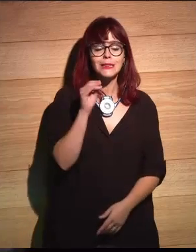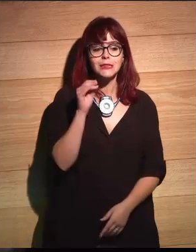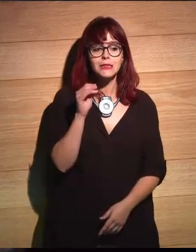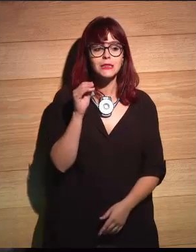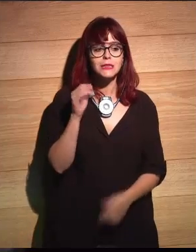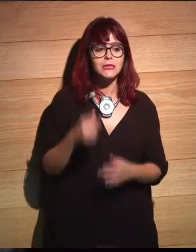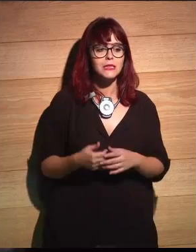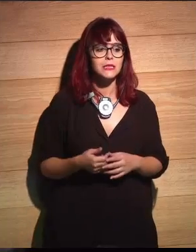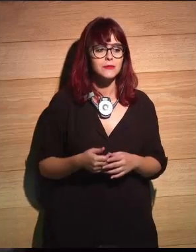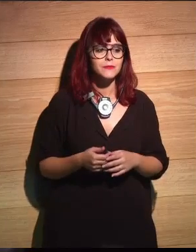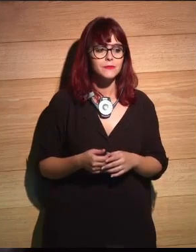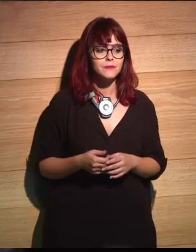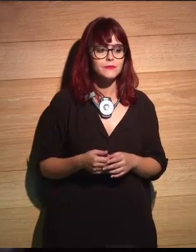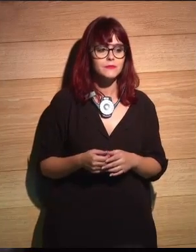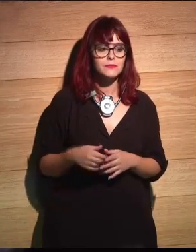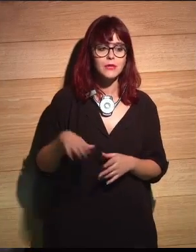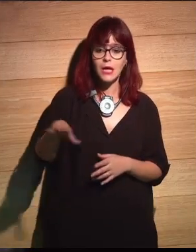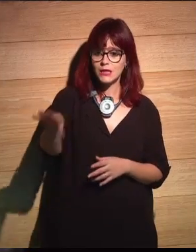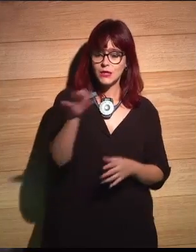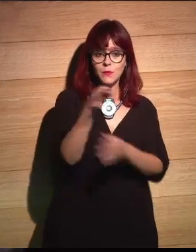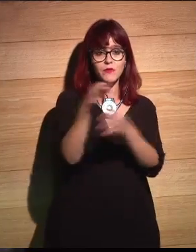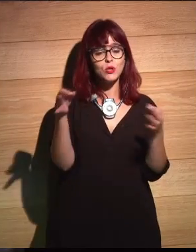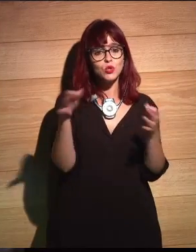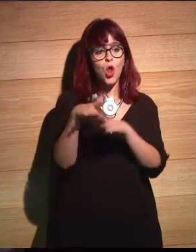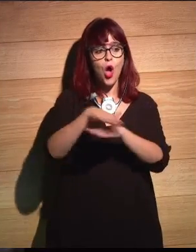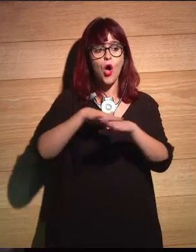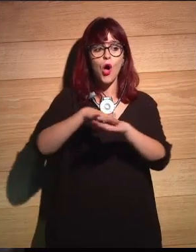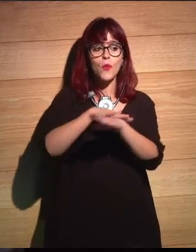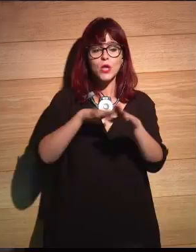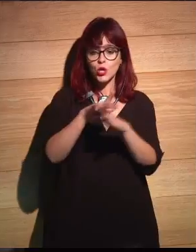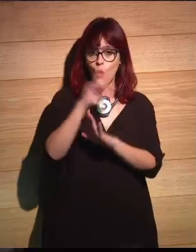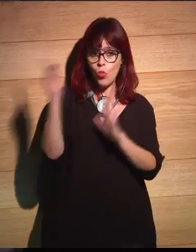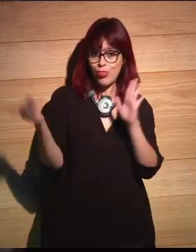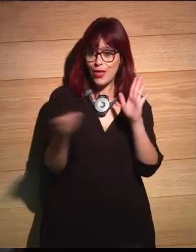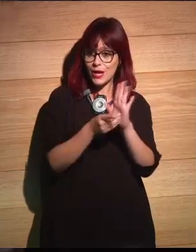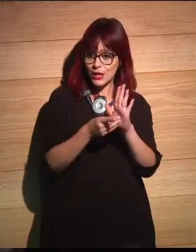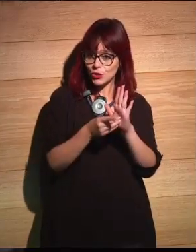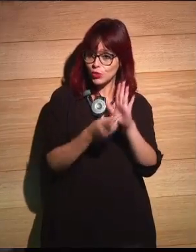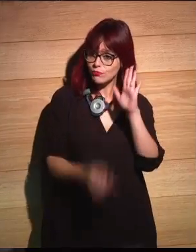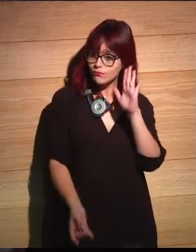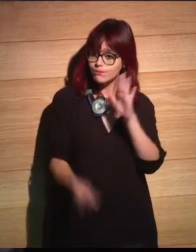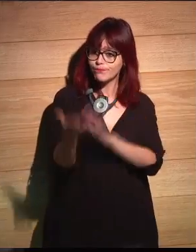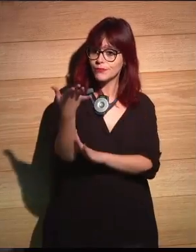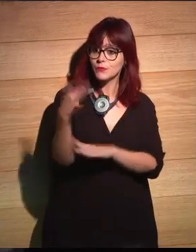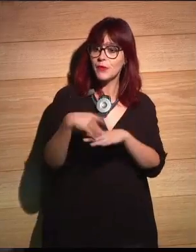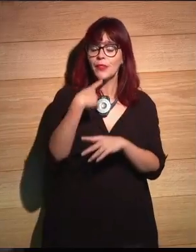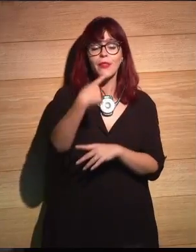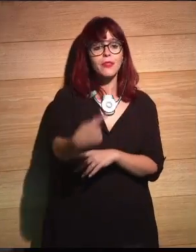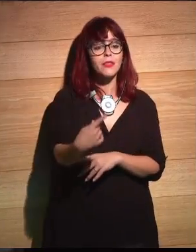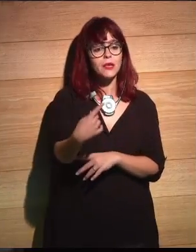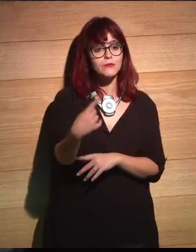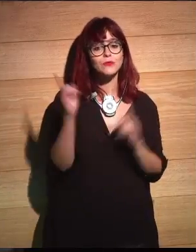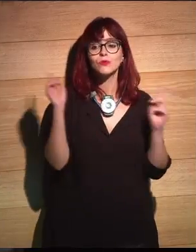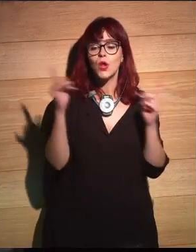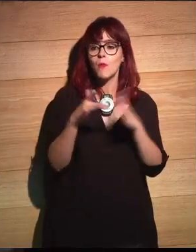given out a decree stating that every diamond must be used to cut glass, and he never said anything